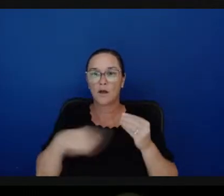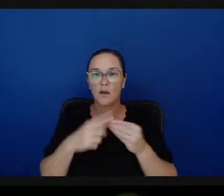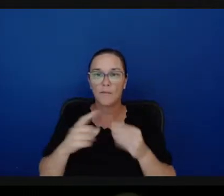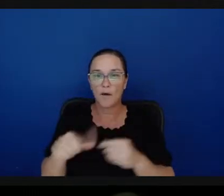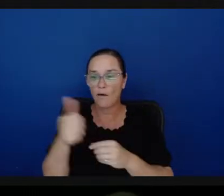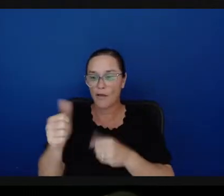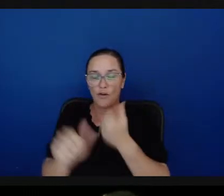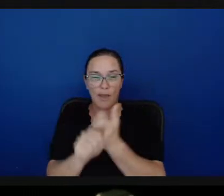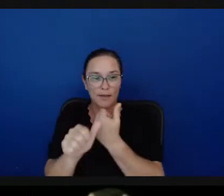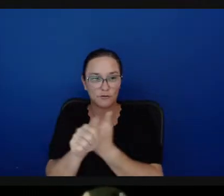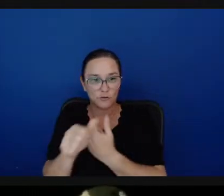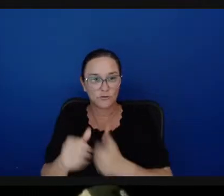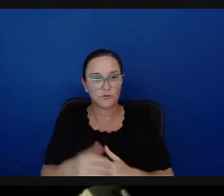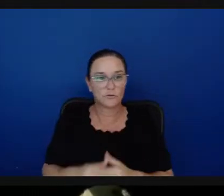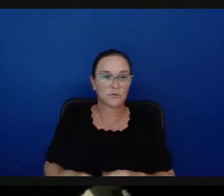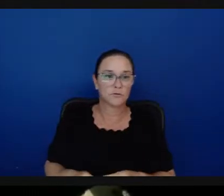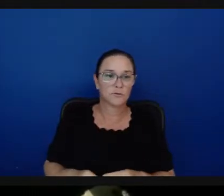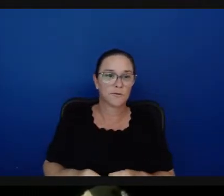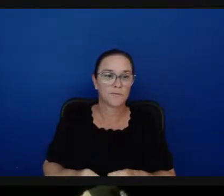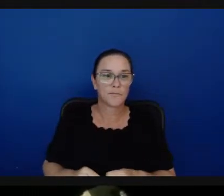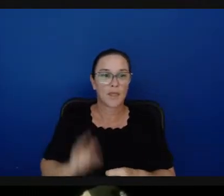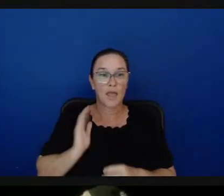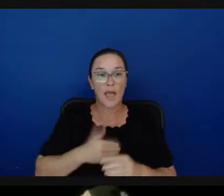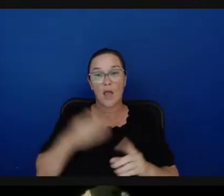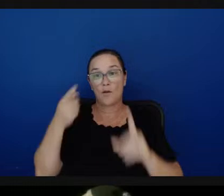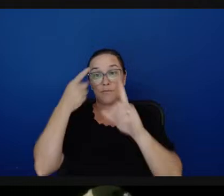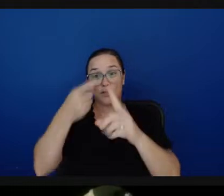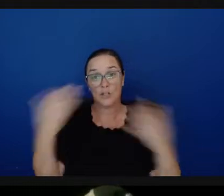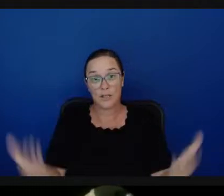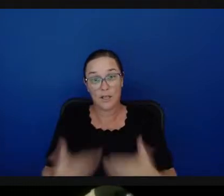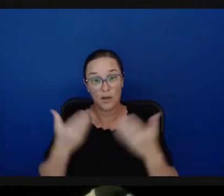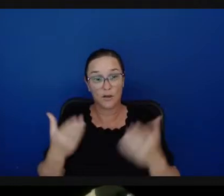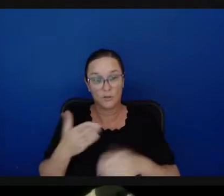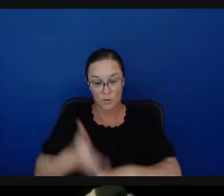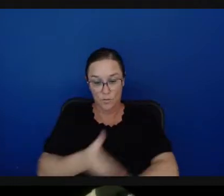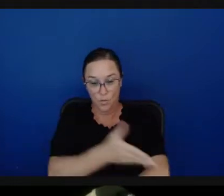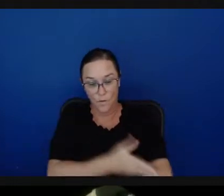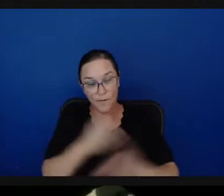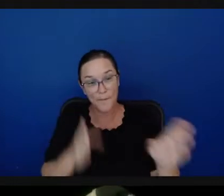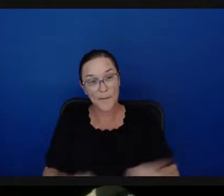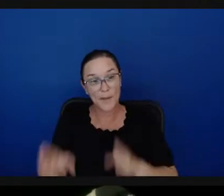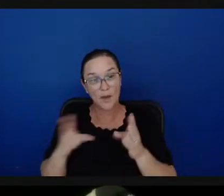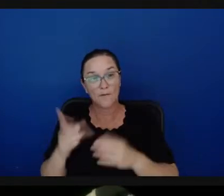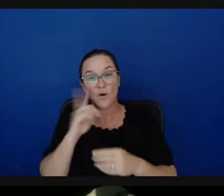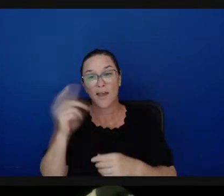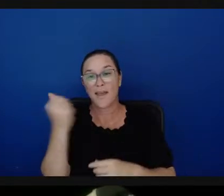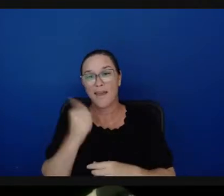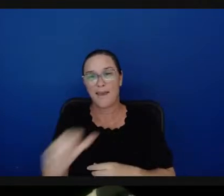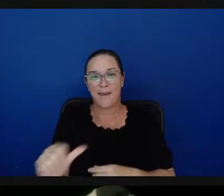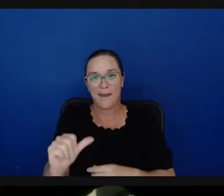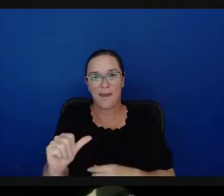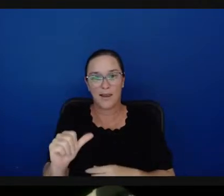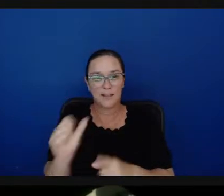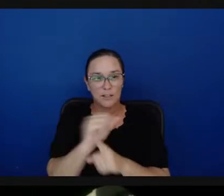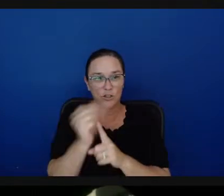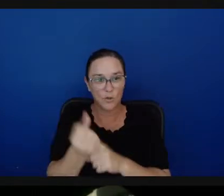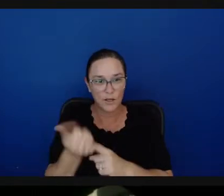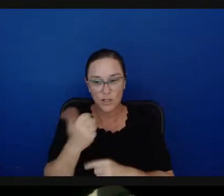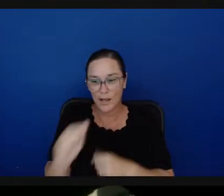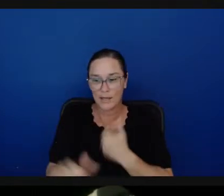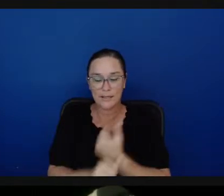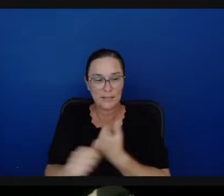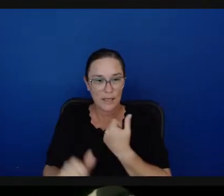guys, our mission here at HVERI is to improve our preparedness to any situation here on the island, any disasters, improve our